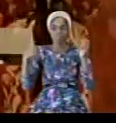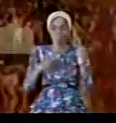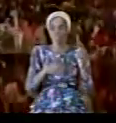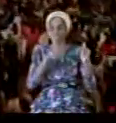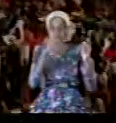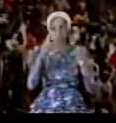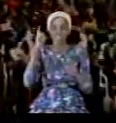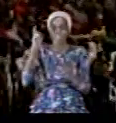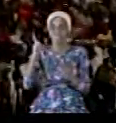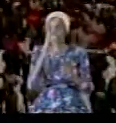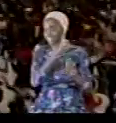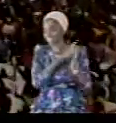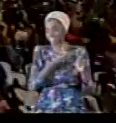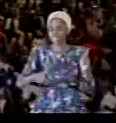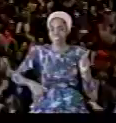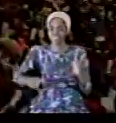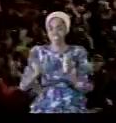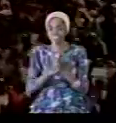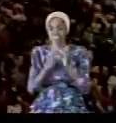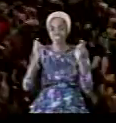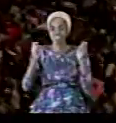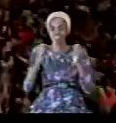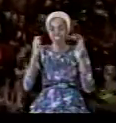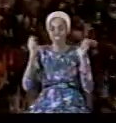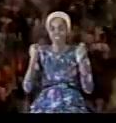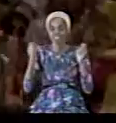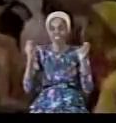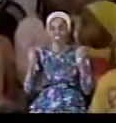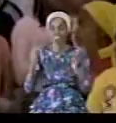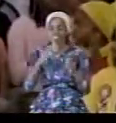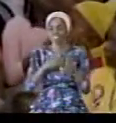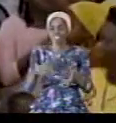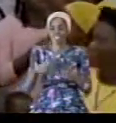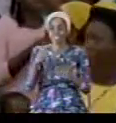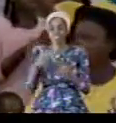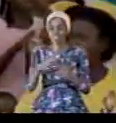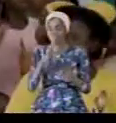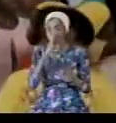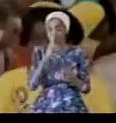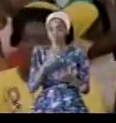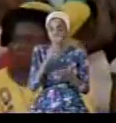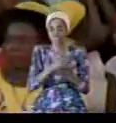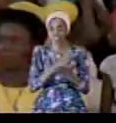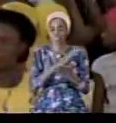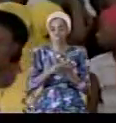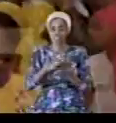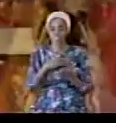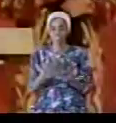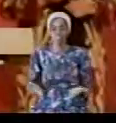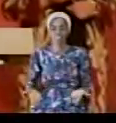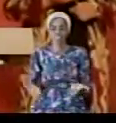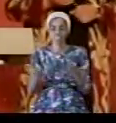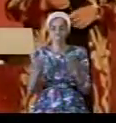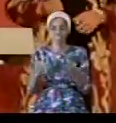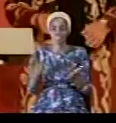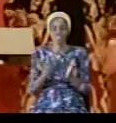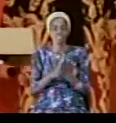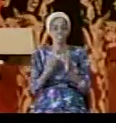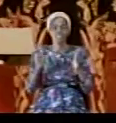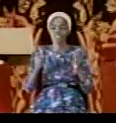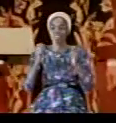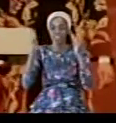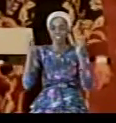Lord, we bless the name of the Lord. Hallelujah. And we magnify your holy name in this place.